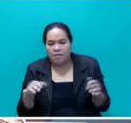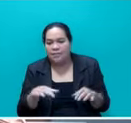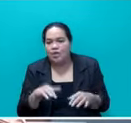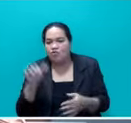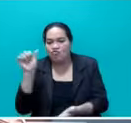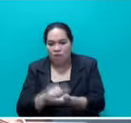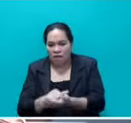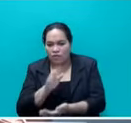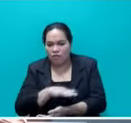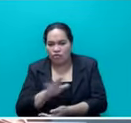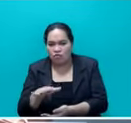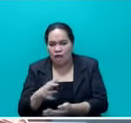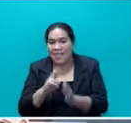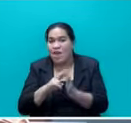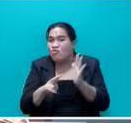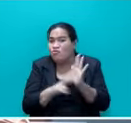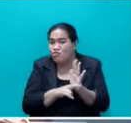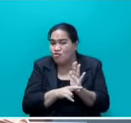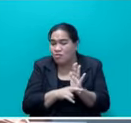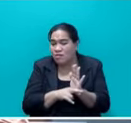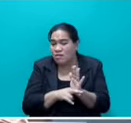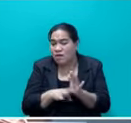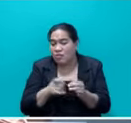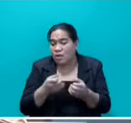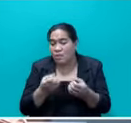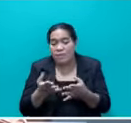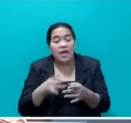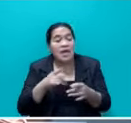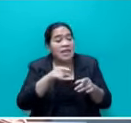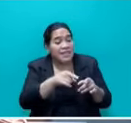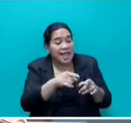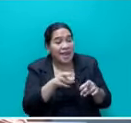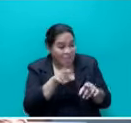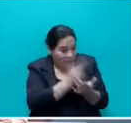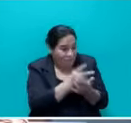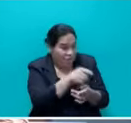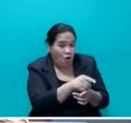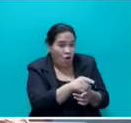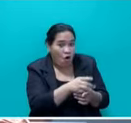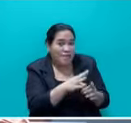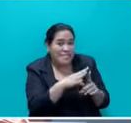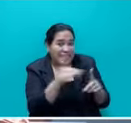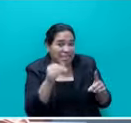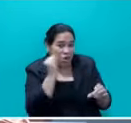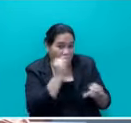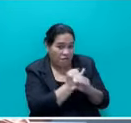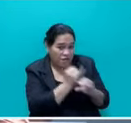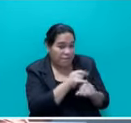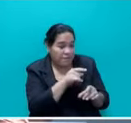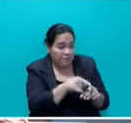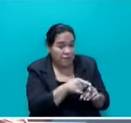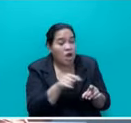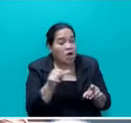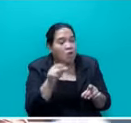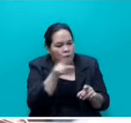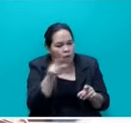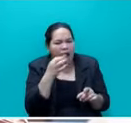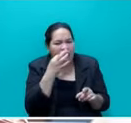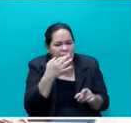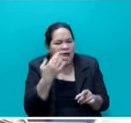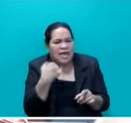the rule to apply that the definition of a sex offender be someone that is, for us to consider